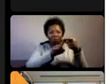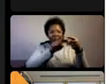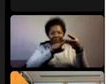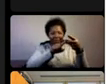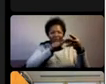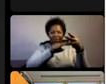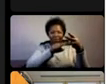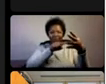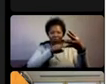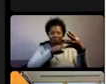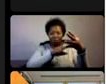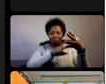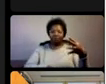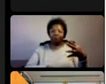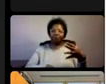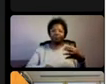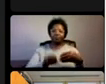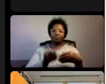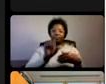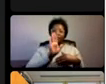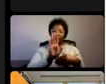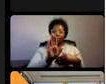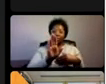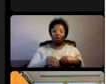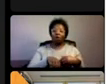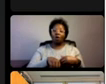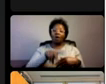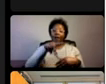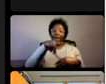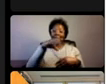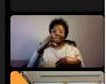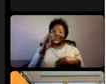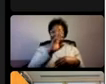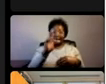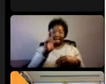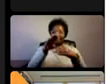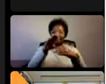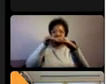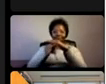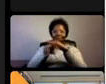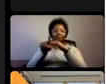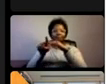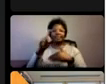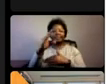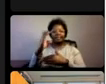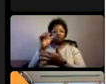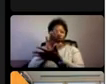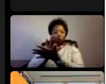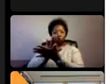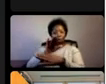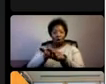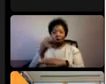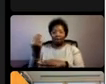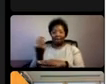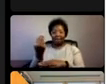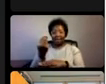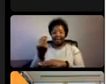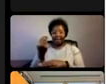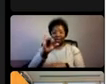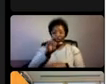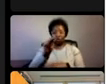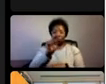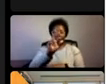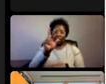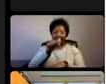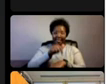up your COVID-19 rapid antigen test from a DCPS school on Monday, January 3rd from 1